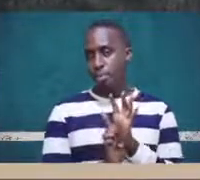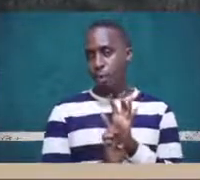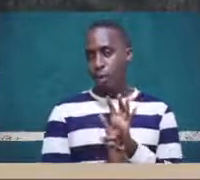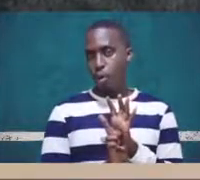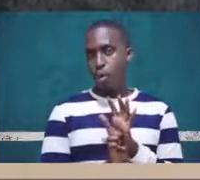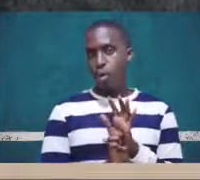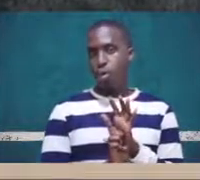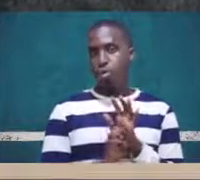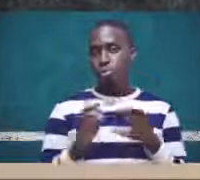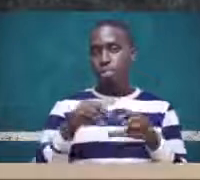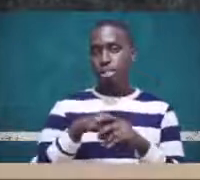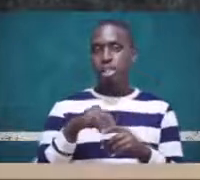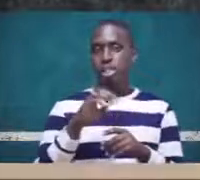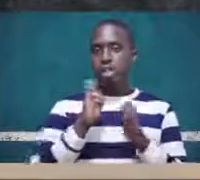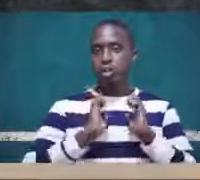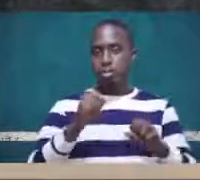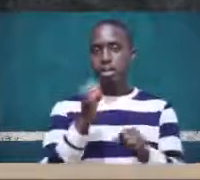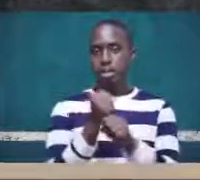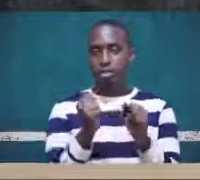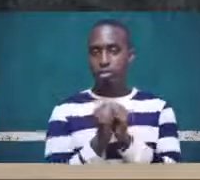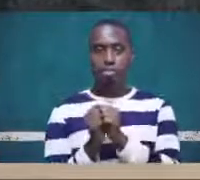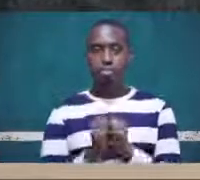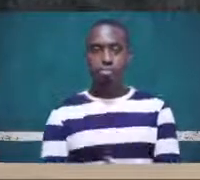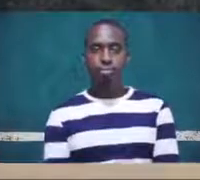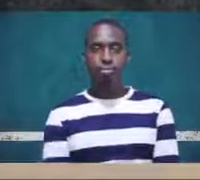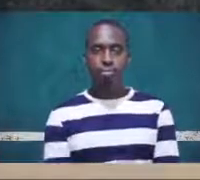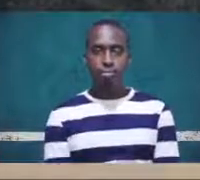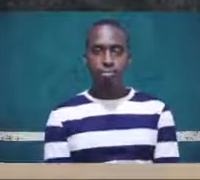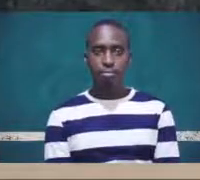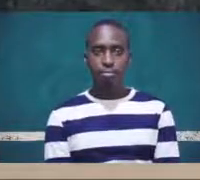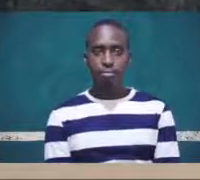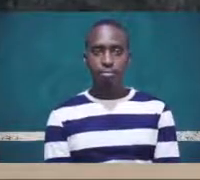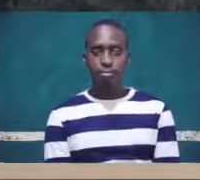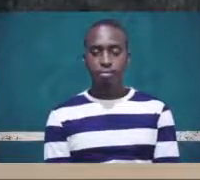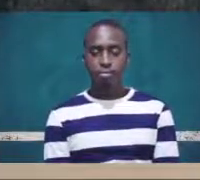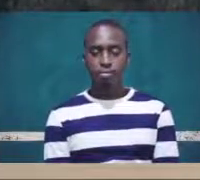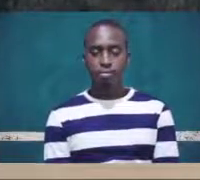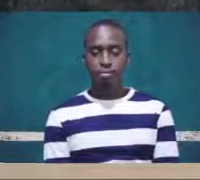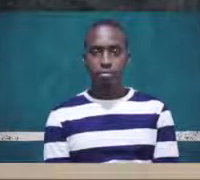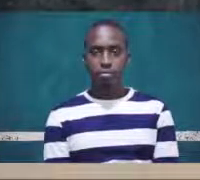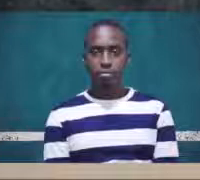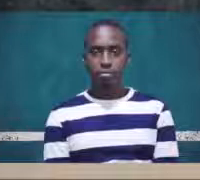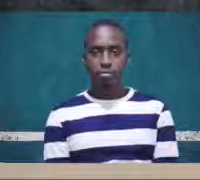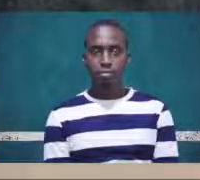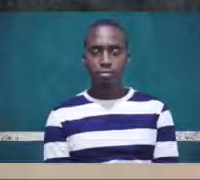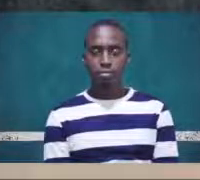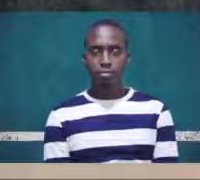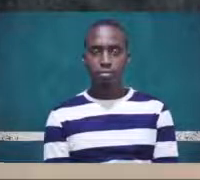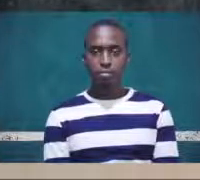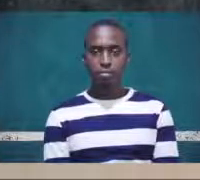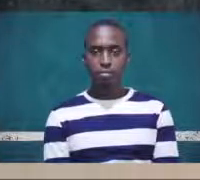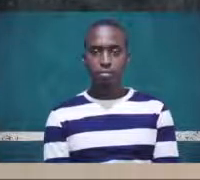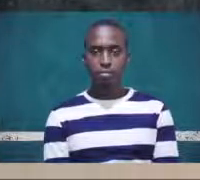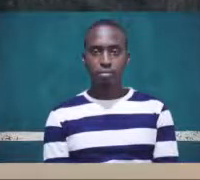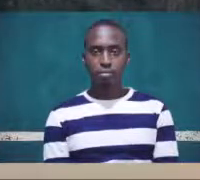of economic integration, of EI, which is economic integration. The second